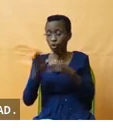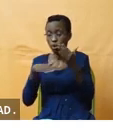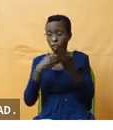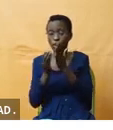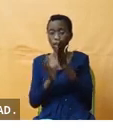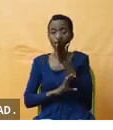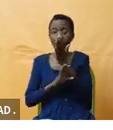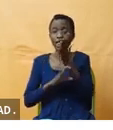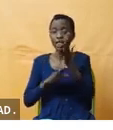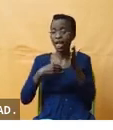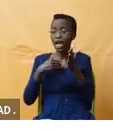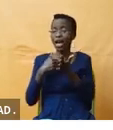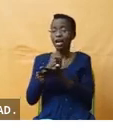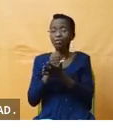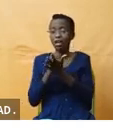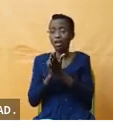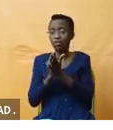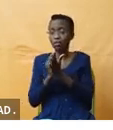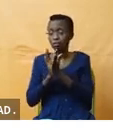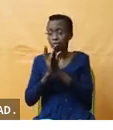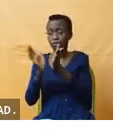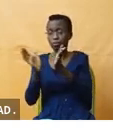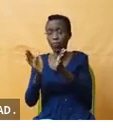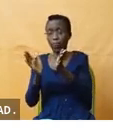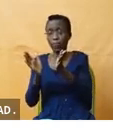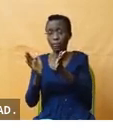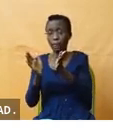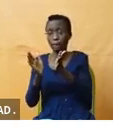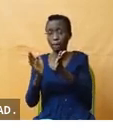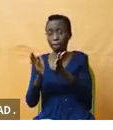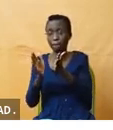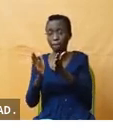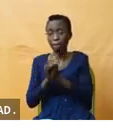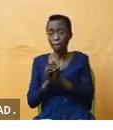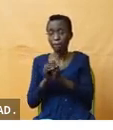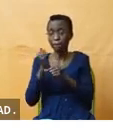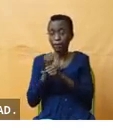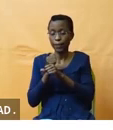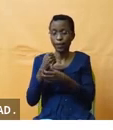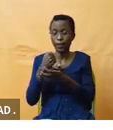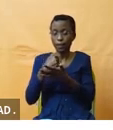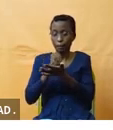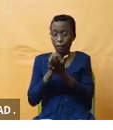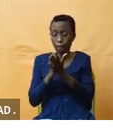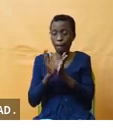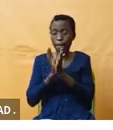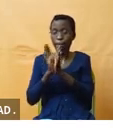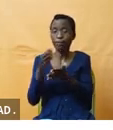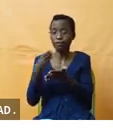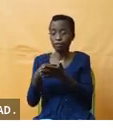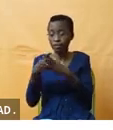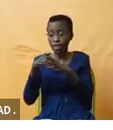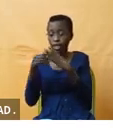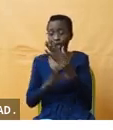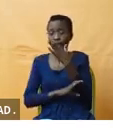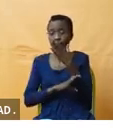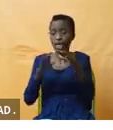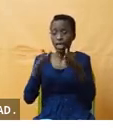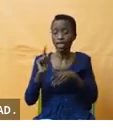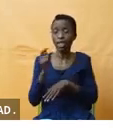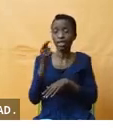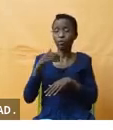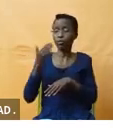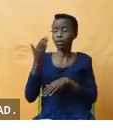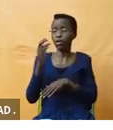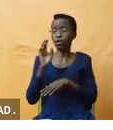the Auditor General does an audit of the public finances within a country. And in Kenya, we've seen a